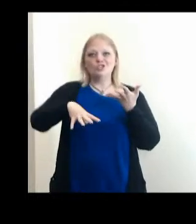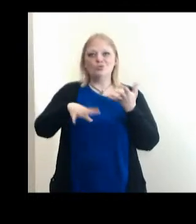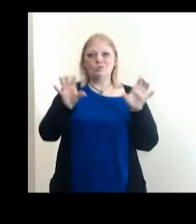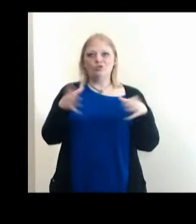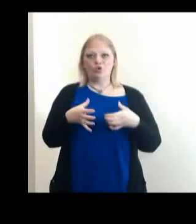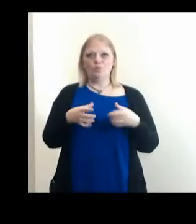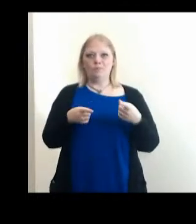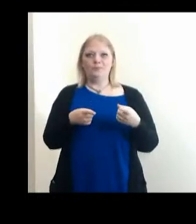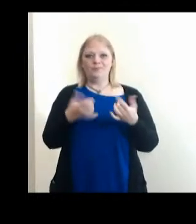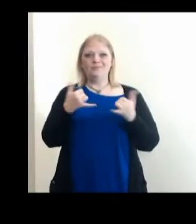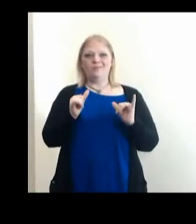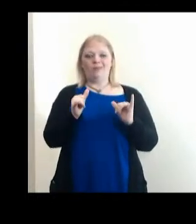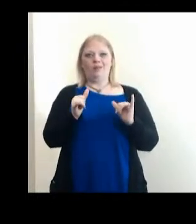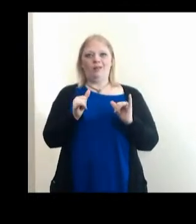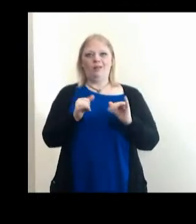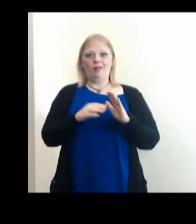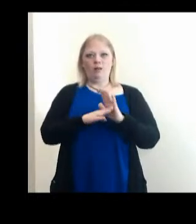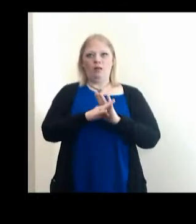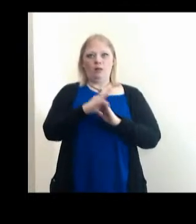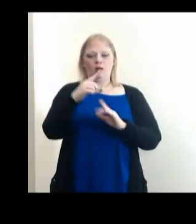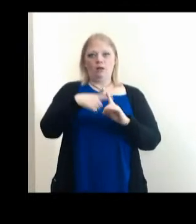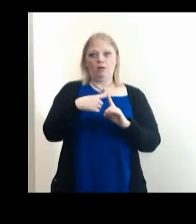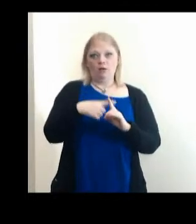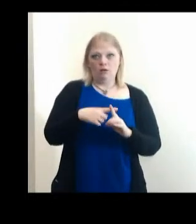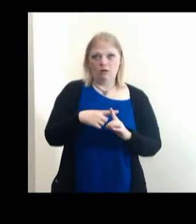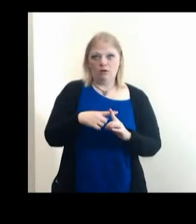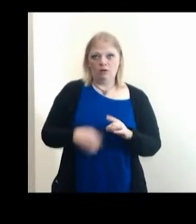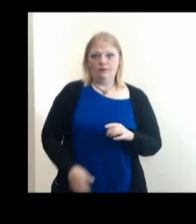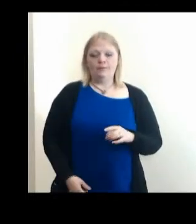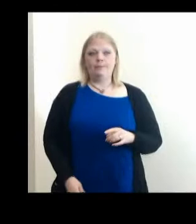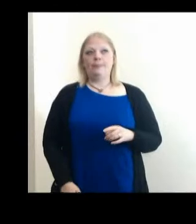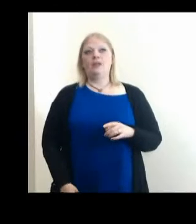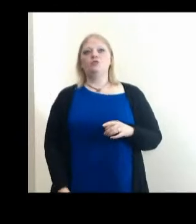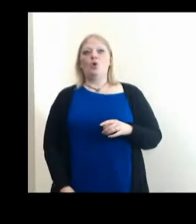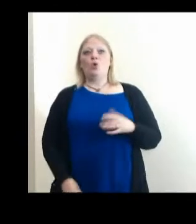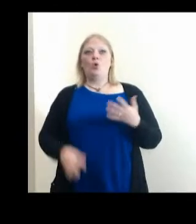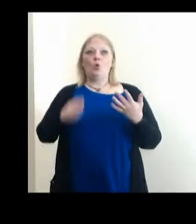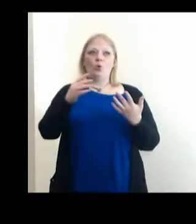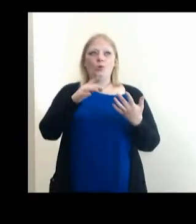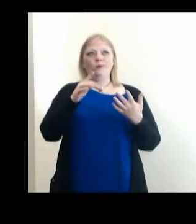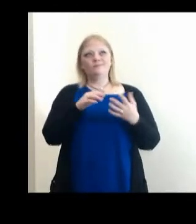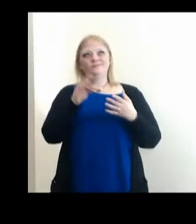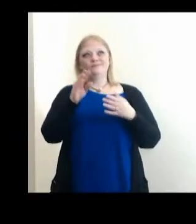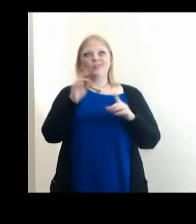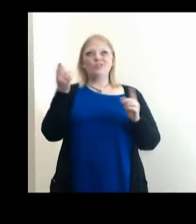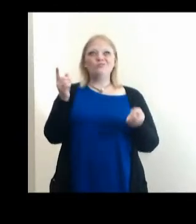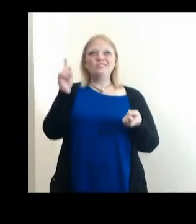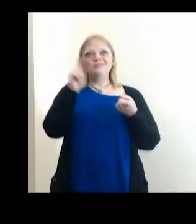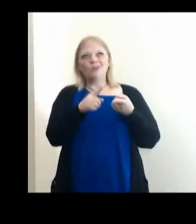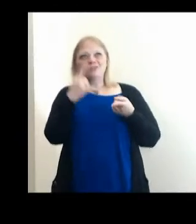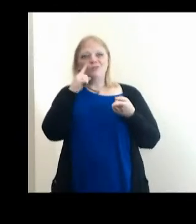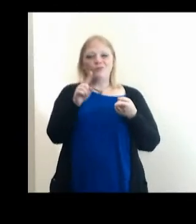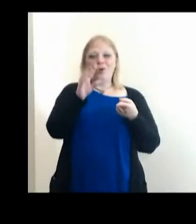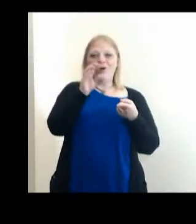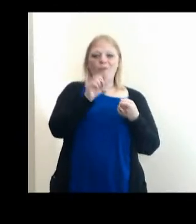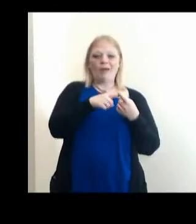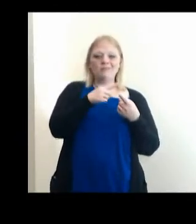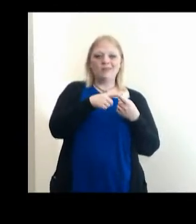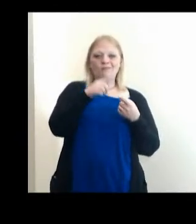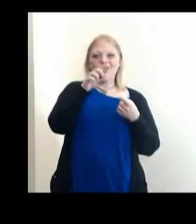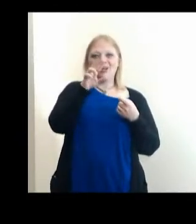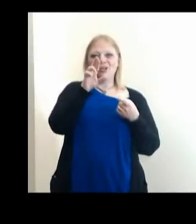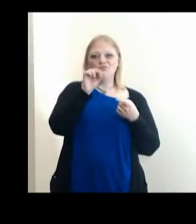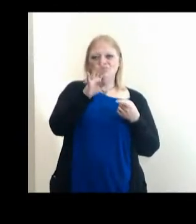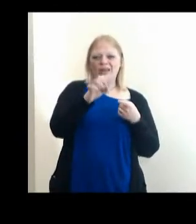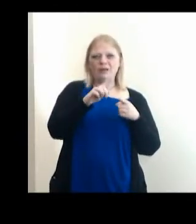seeing growth in cases. There was a reduction in the positivity rate, but the case numbers still went up. And that's